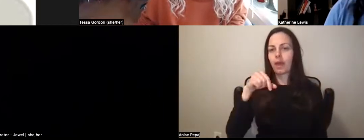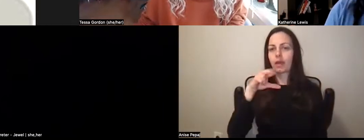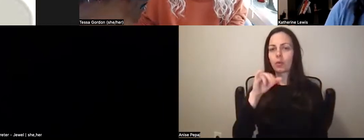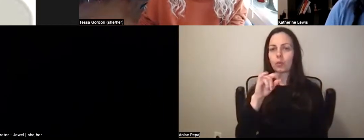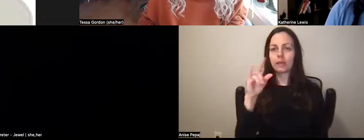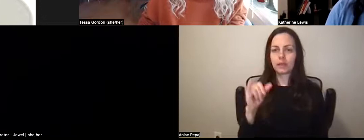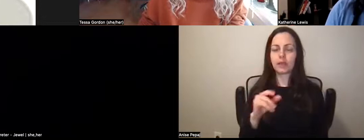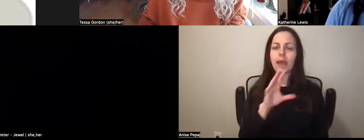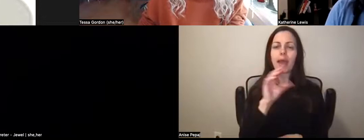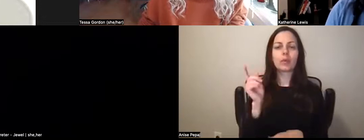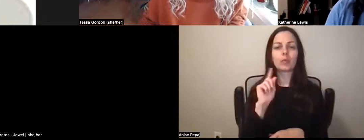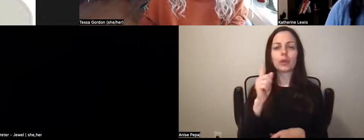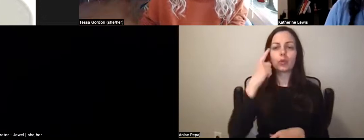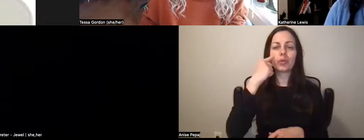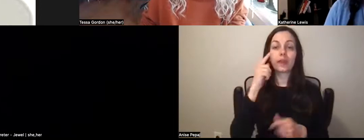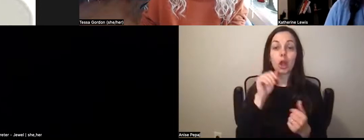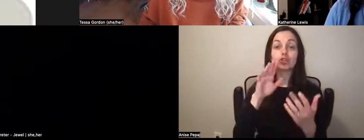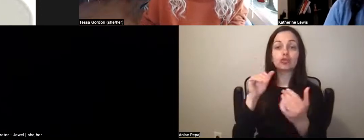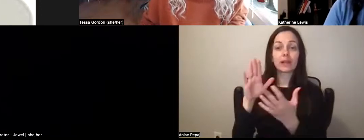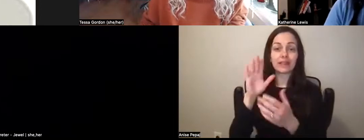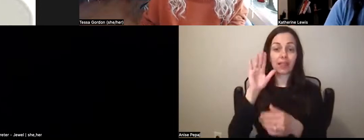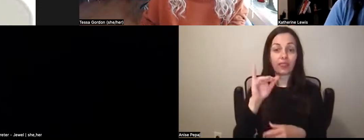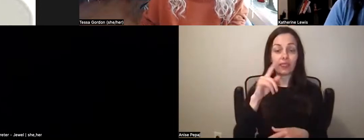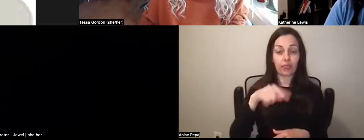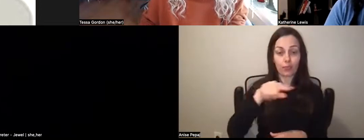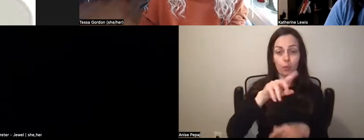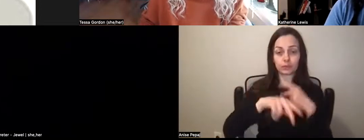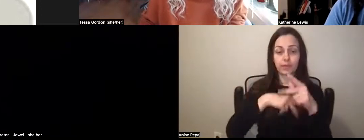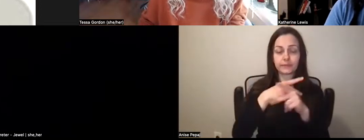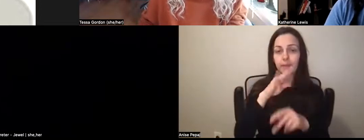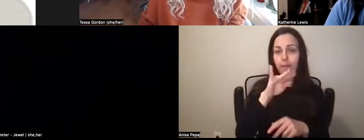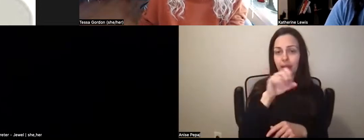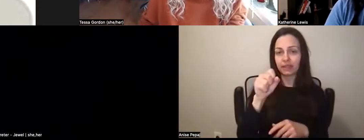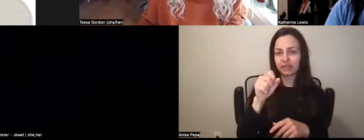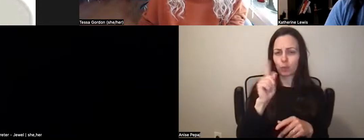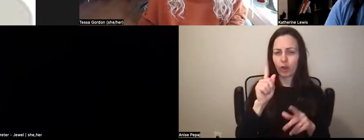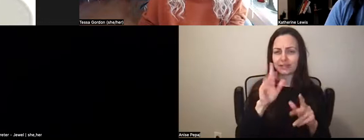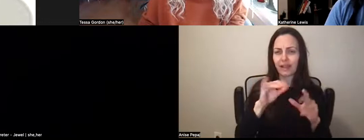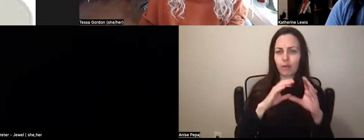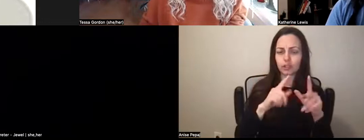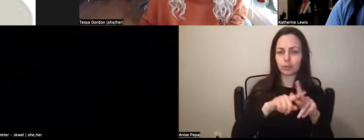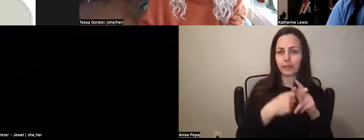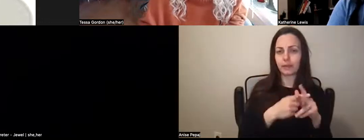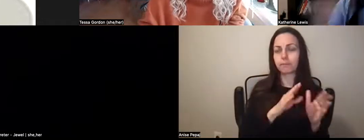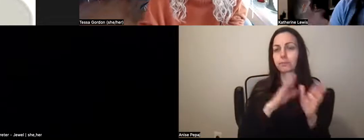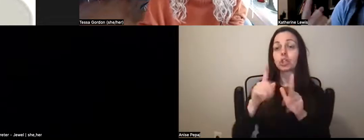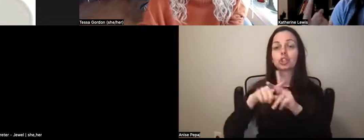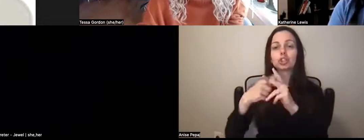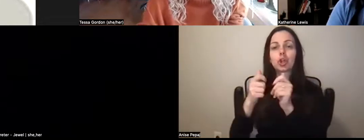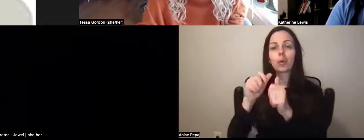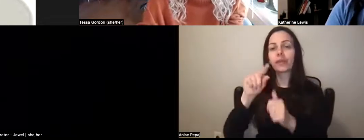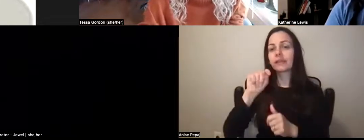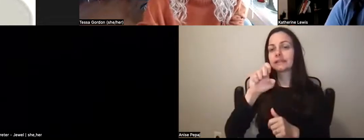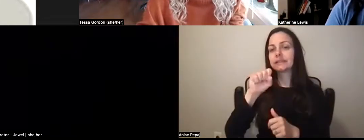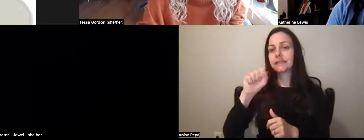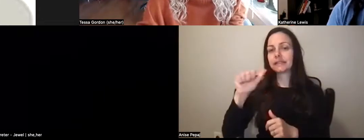addressing those biases begins. Let's start with Tessa, and then we'll go from